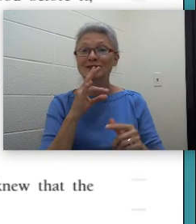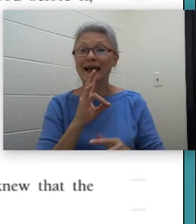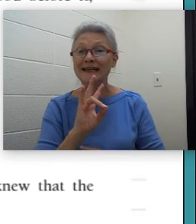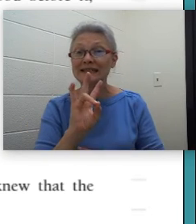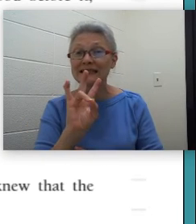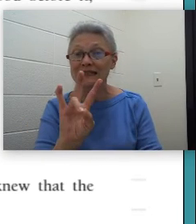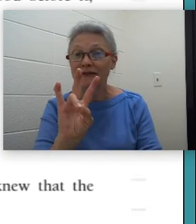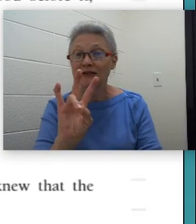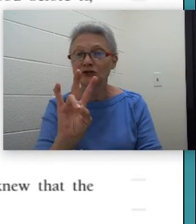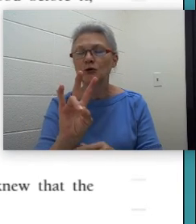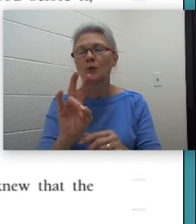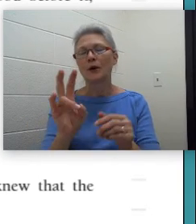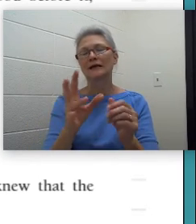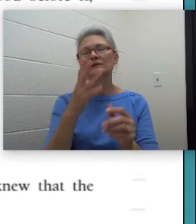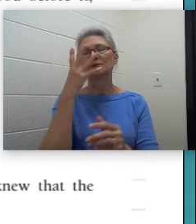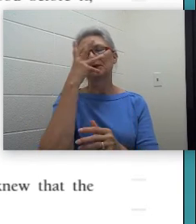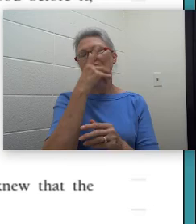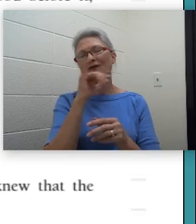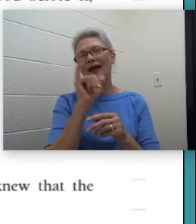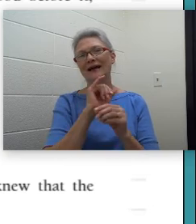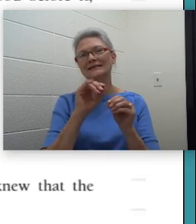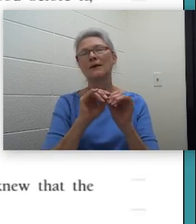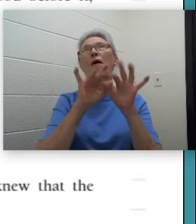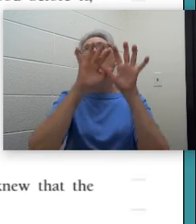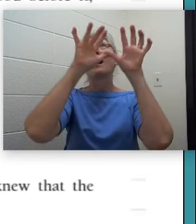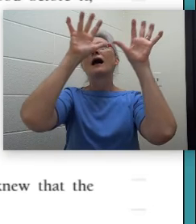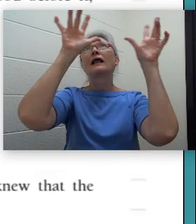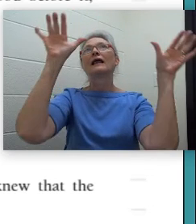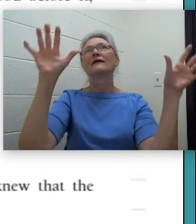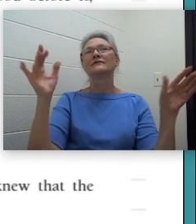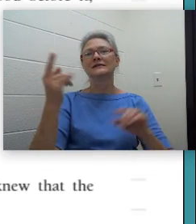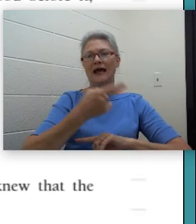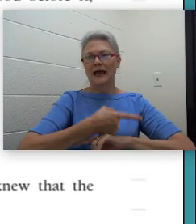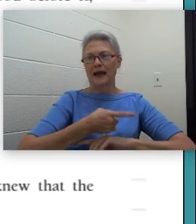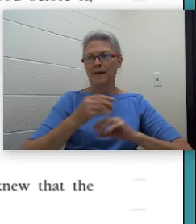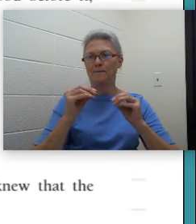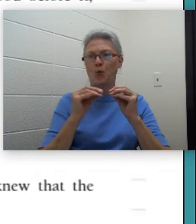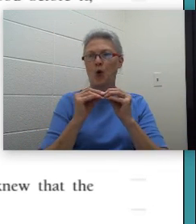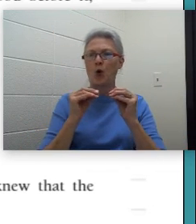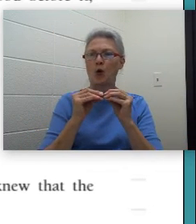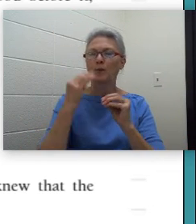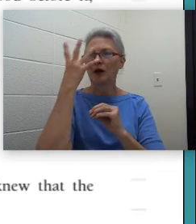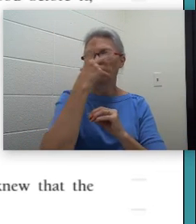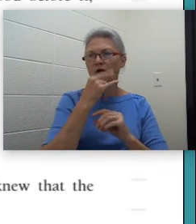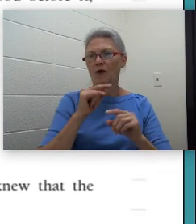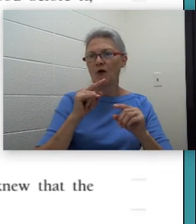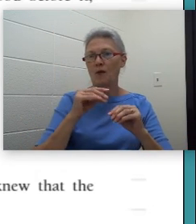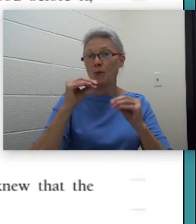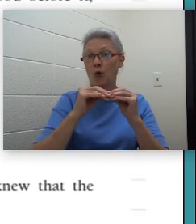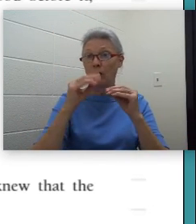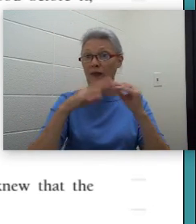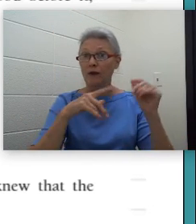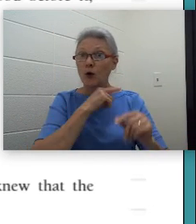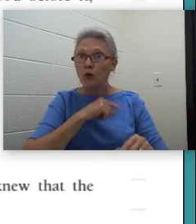old, she was as beautiful as the light of day, even more beautiful than the queen herself.